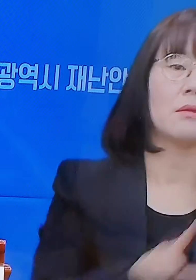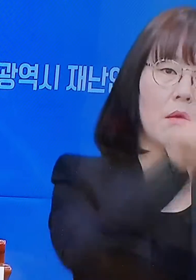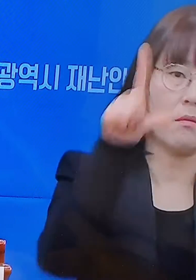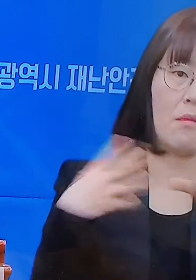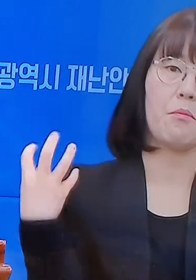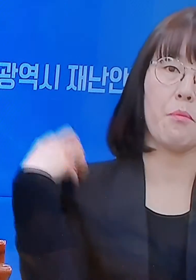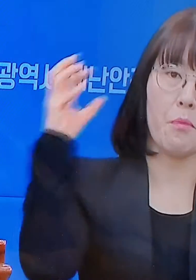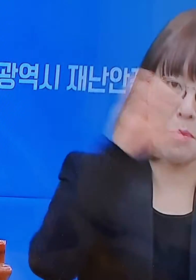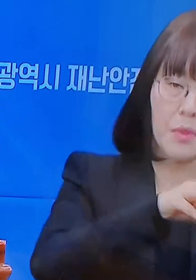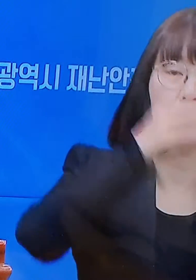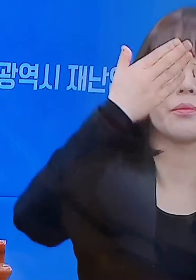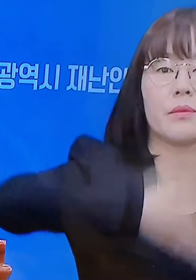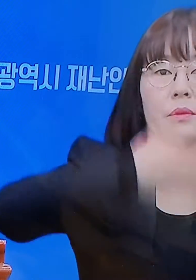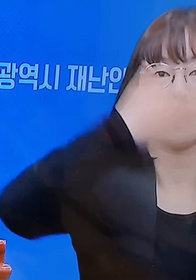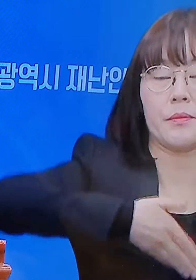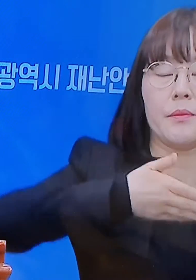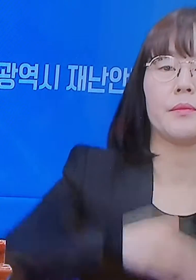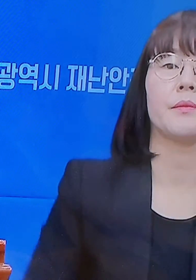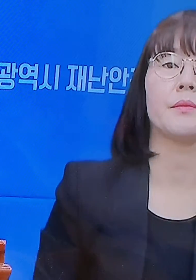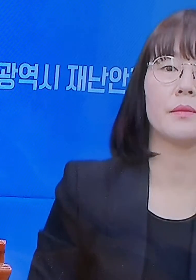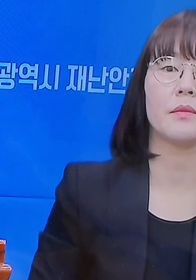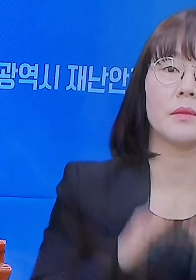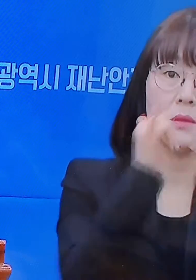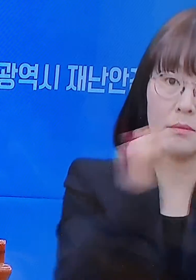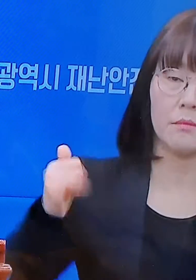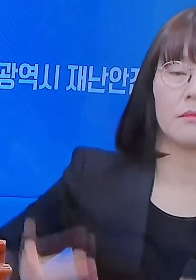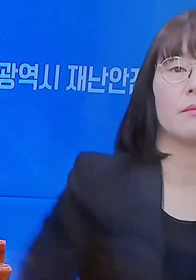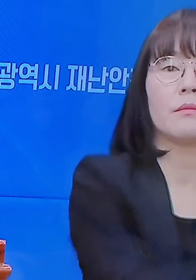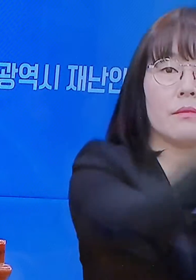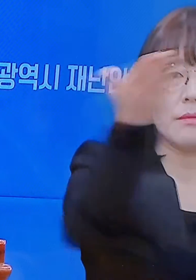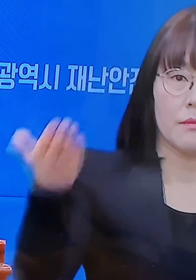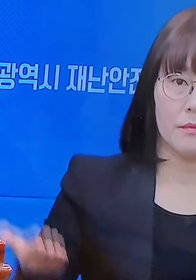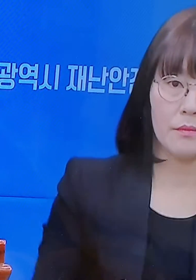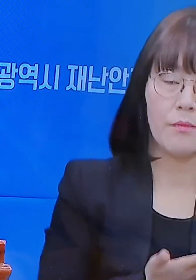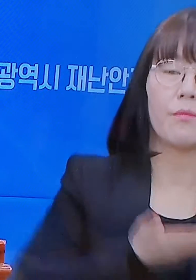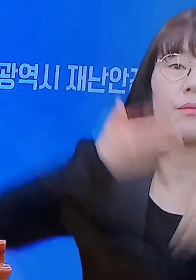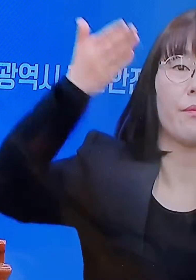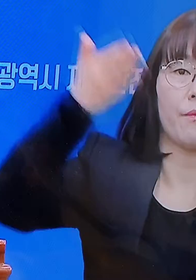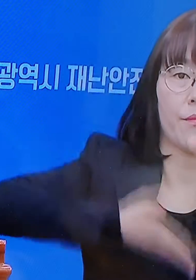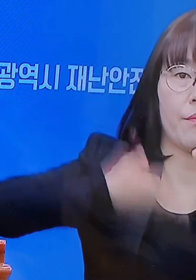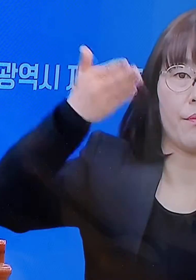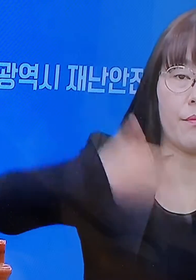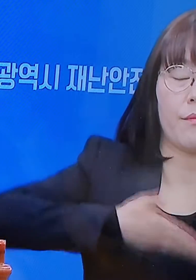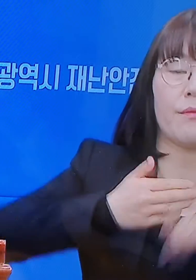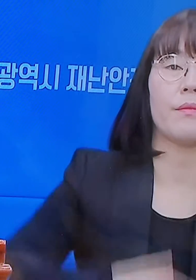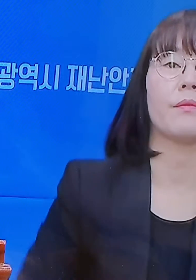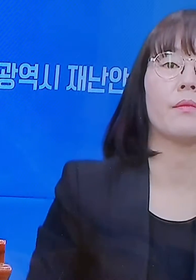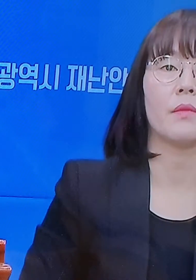centigrade. So my hypothesis, derived from here,